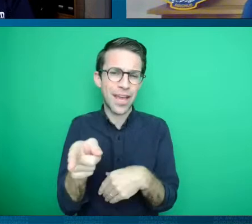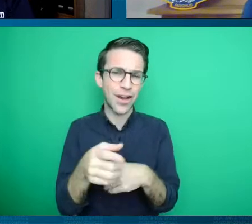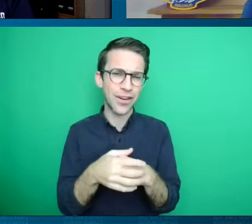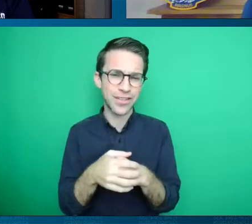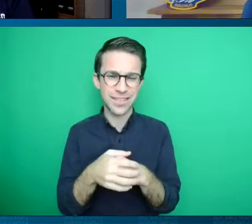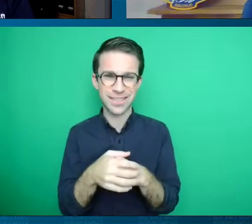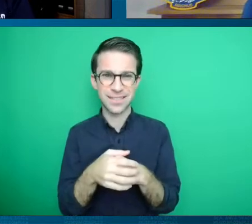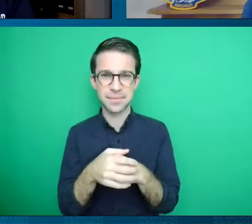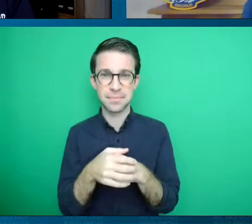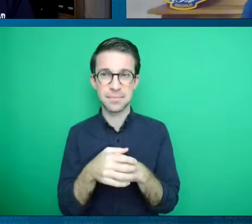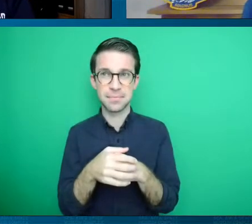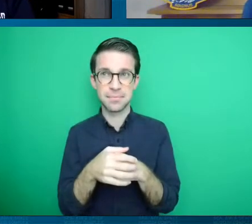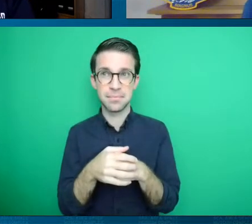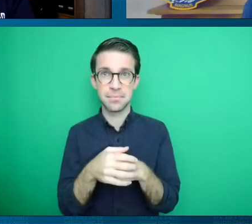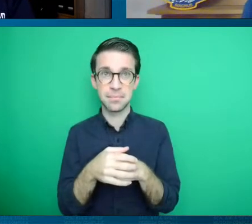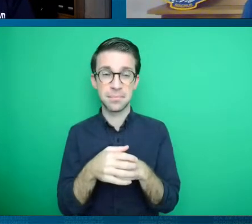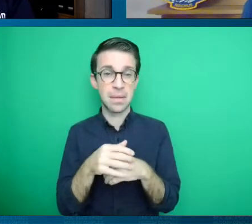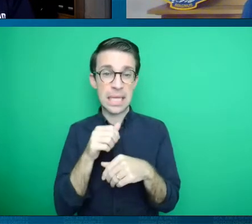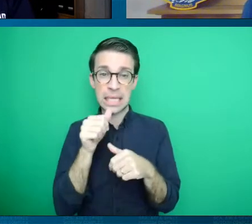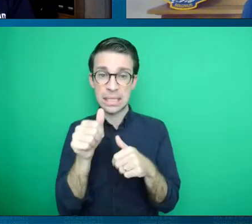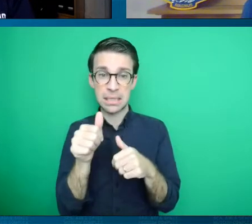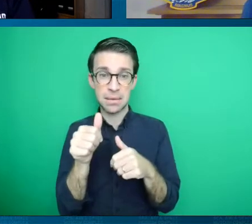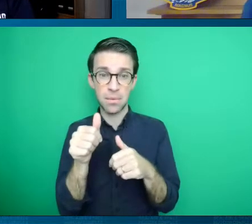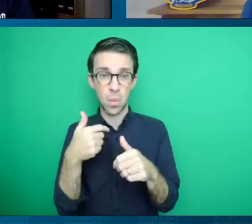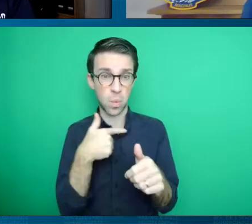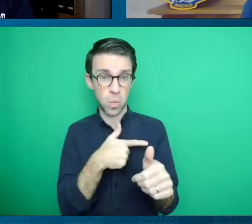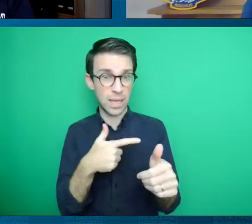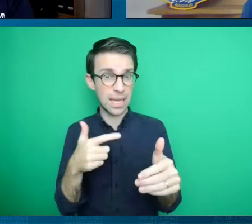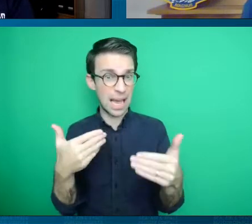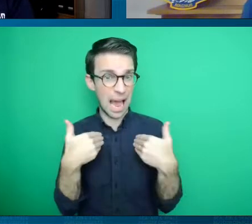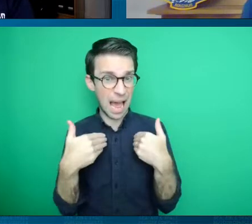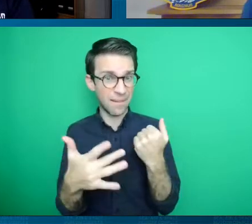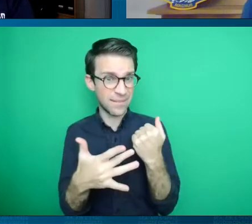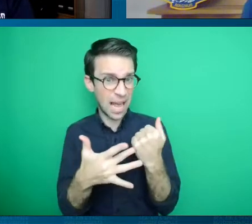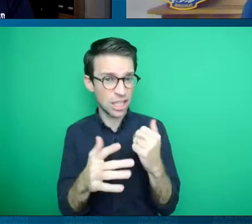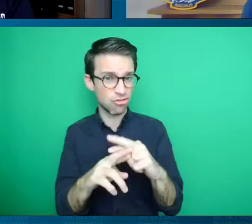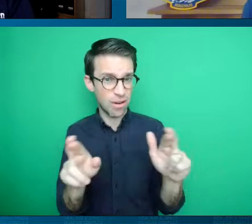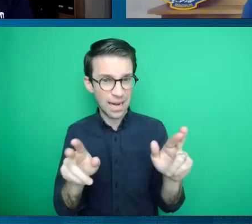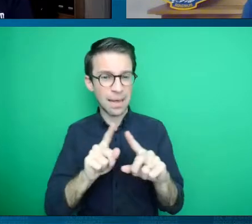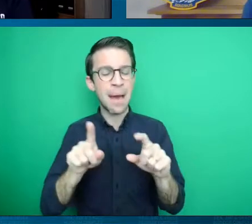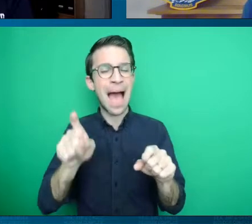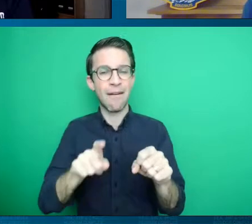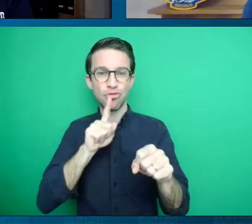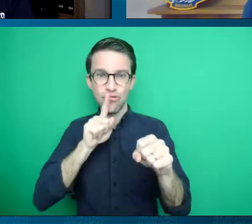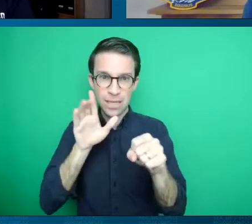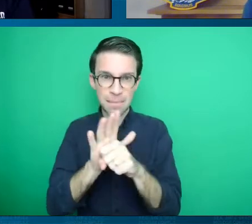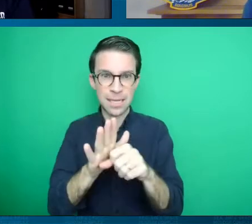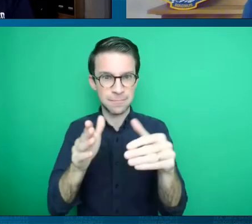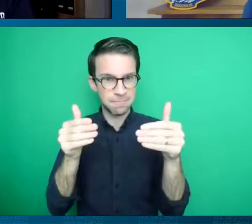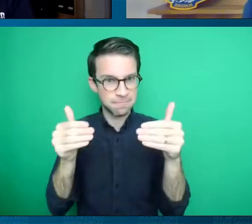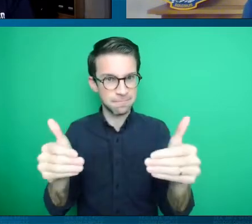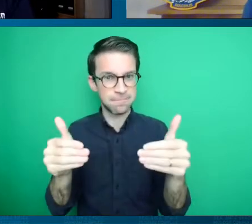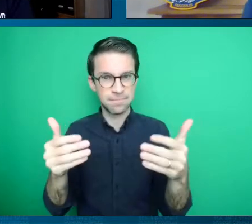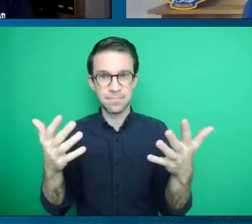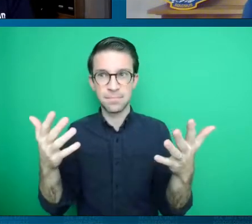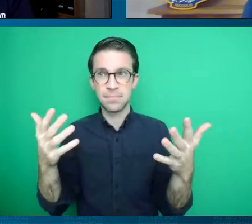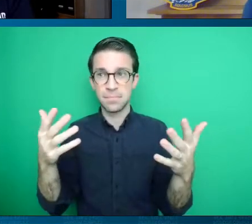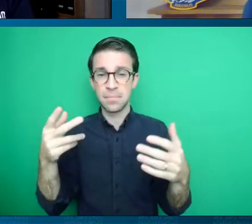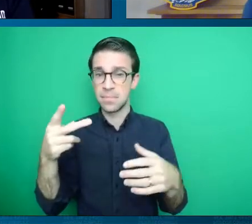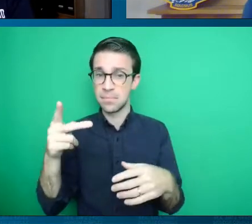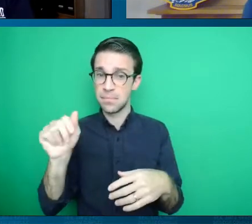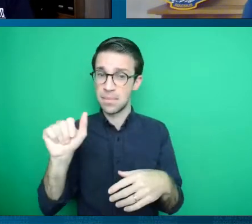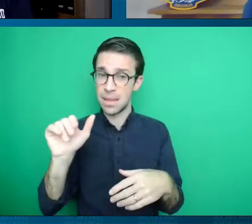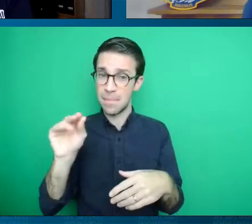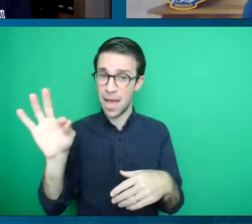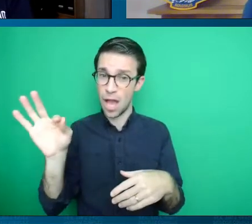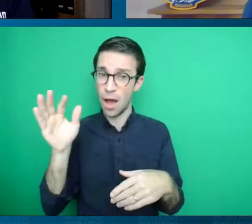not beyond our capabilities. We just actually have to commit ourselves to doing it, because the payoff will be worth every